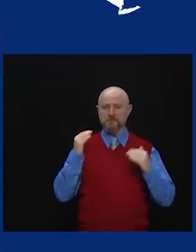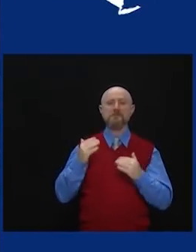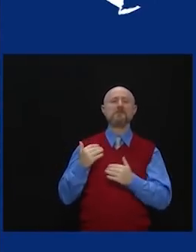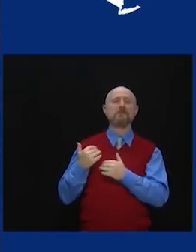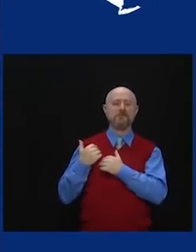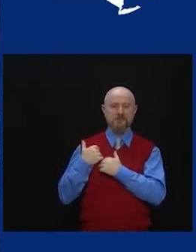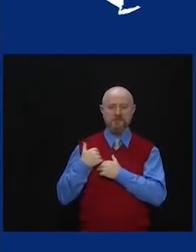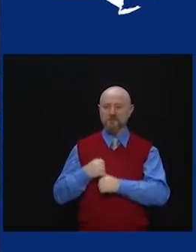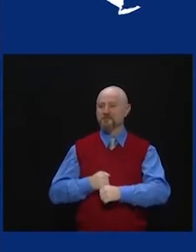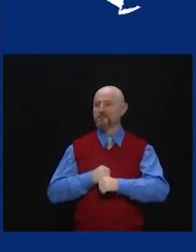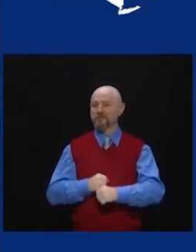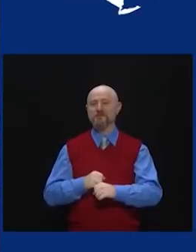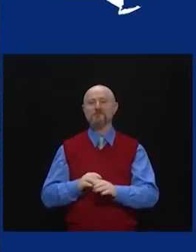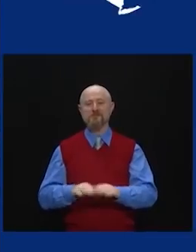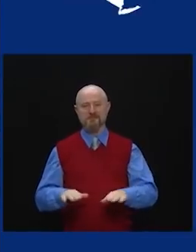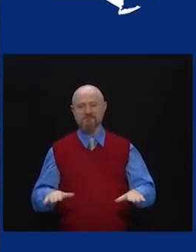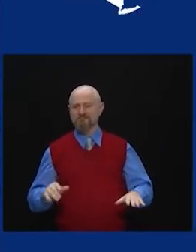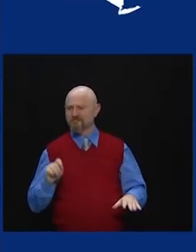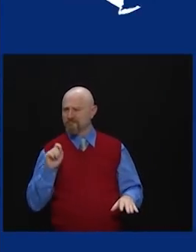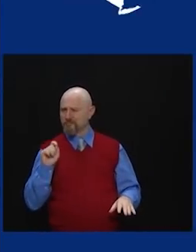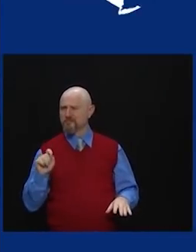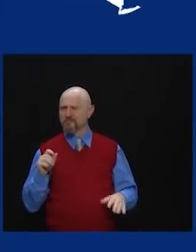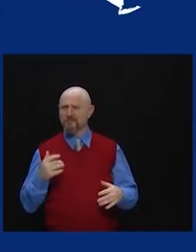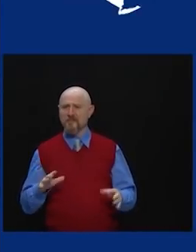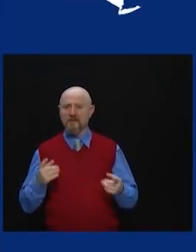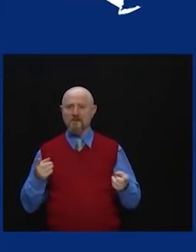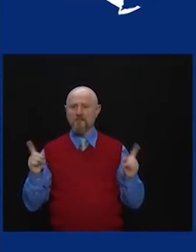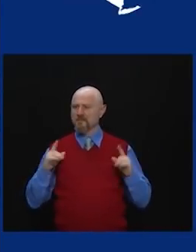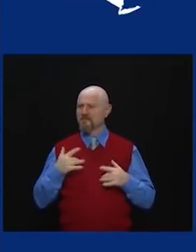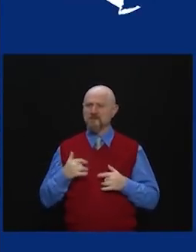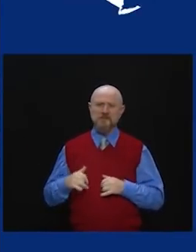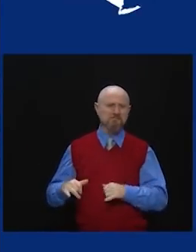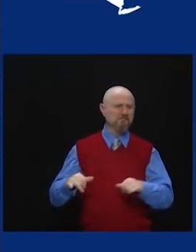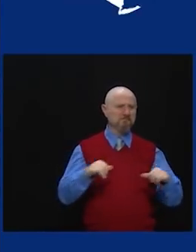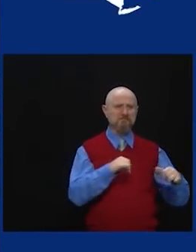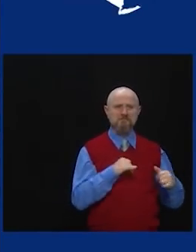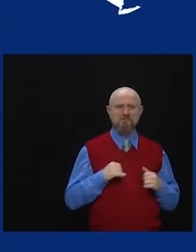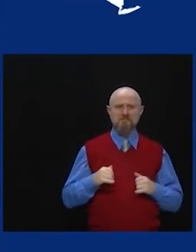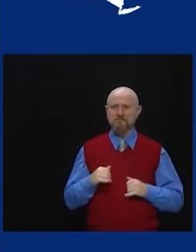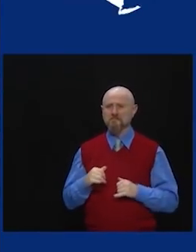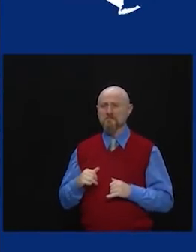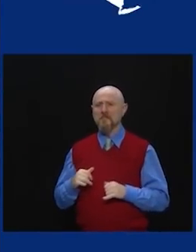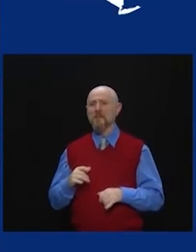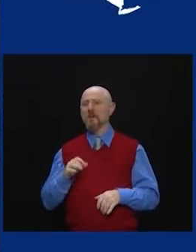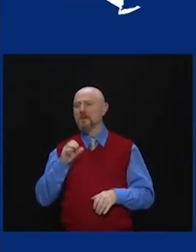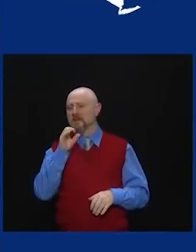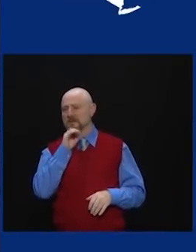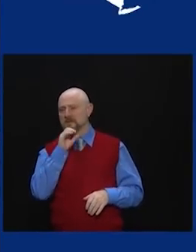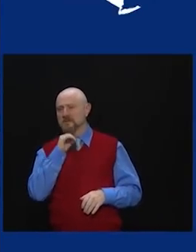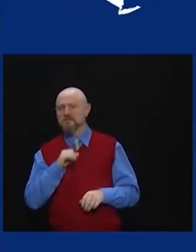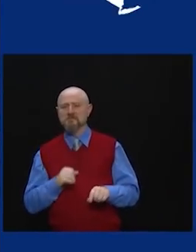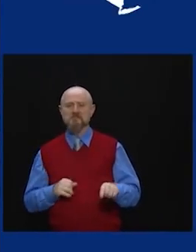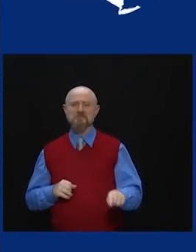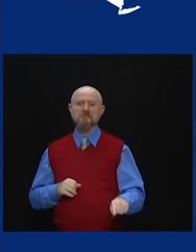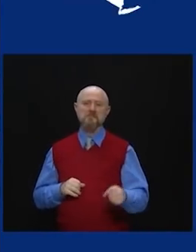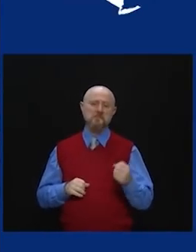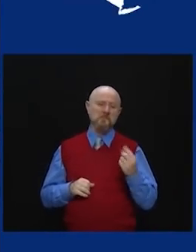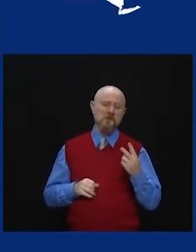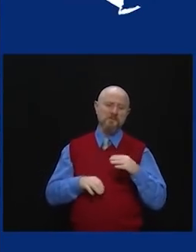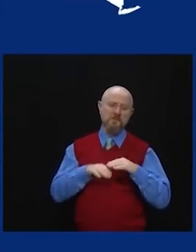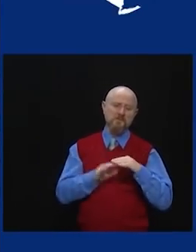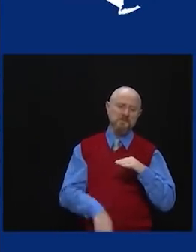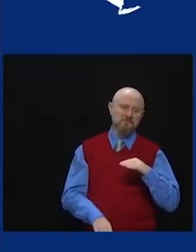that way, and we have too many children under the age of 12 who are eligible for vaccination who